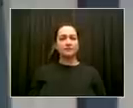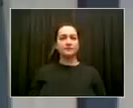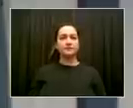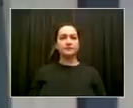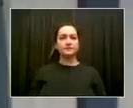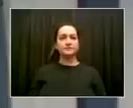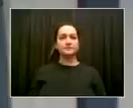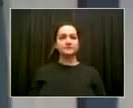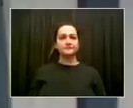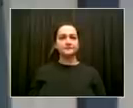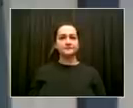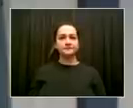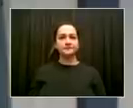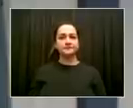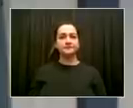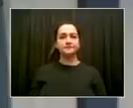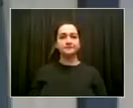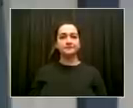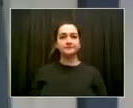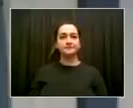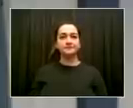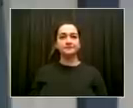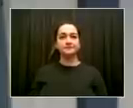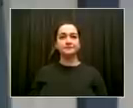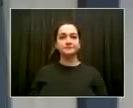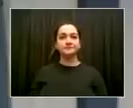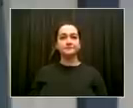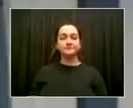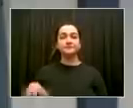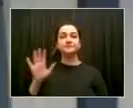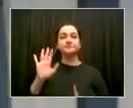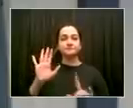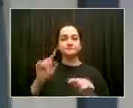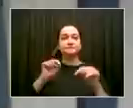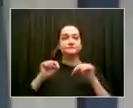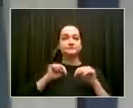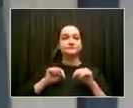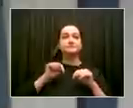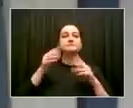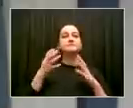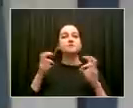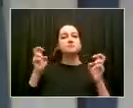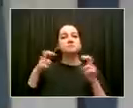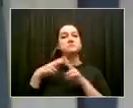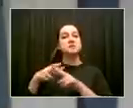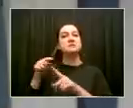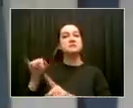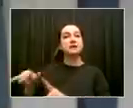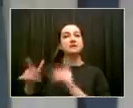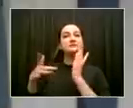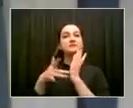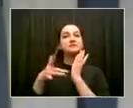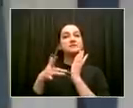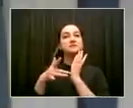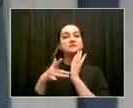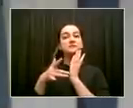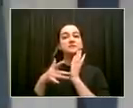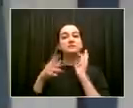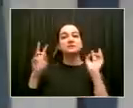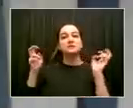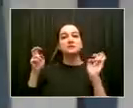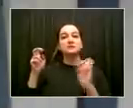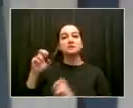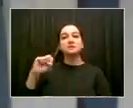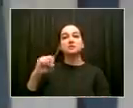of years, we look at results. So there have been many incidents where we get a ShotSpotter alert. There's been no associated 911 phone